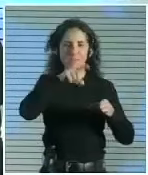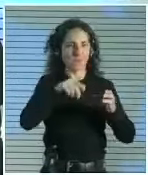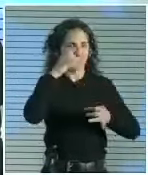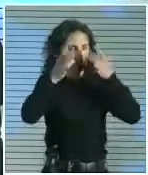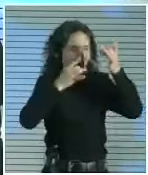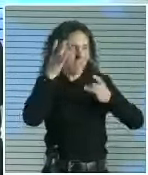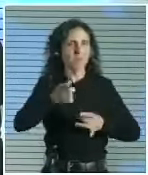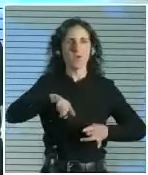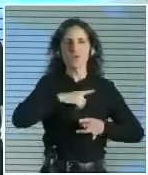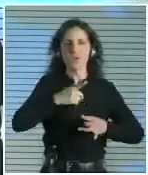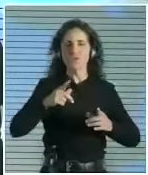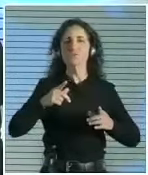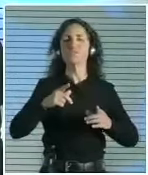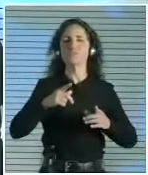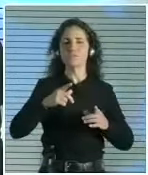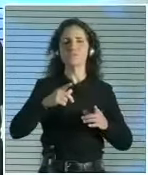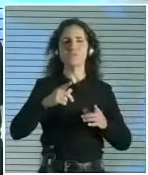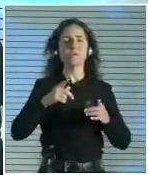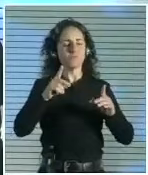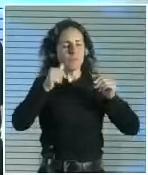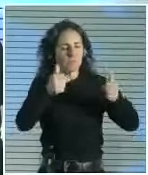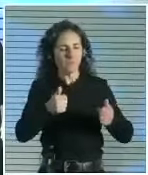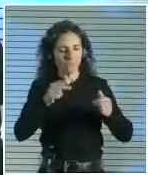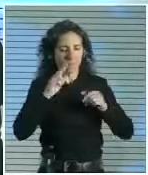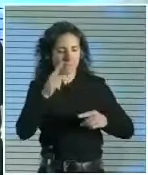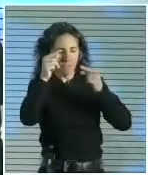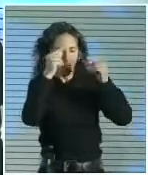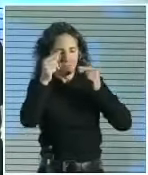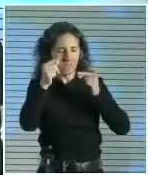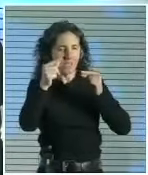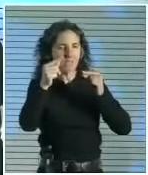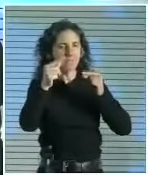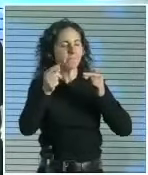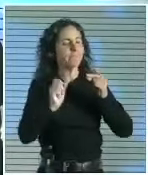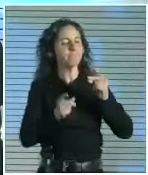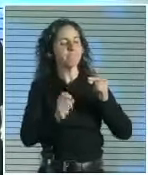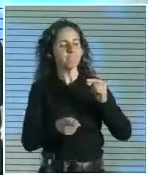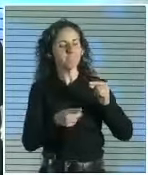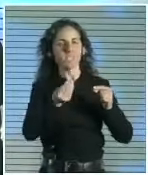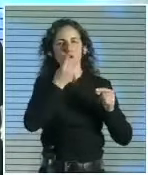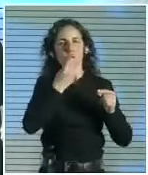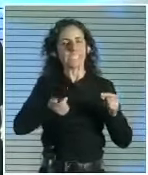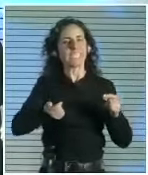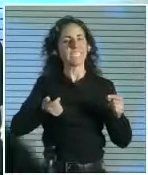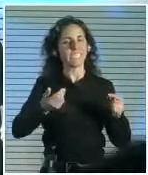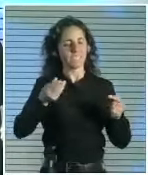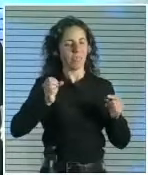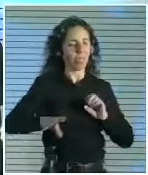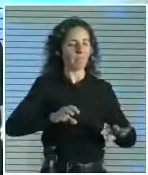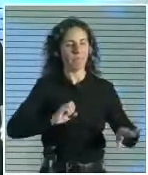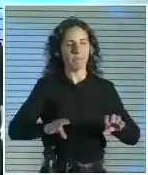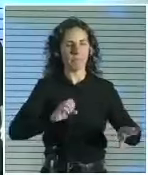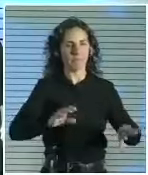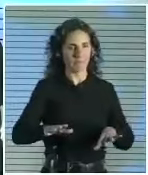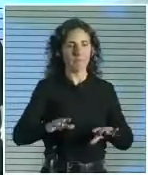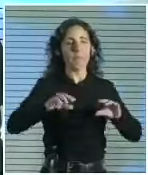food waste and where it was happening in our systems. We were looking first at the US. So I'm based originally in Washington, DC, and we are thinking from